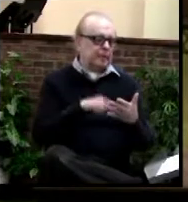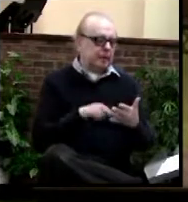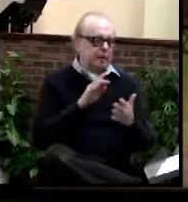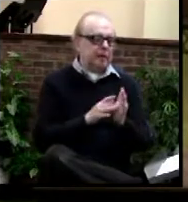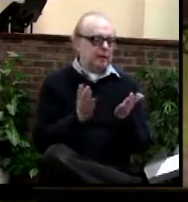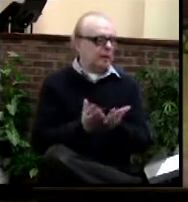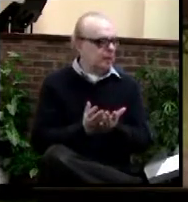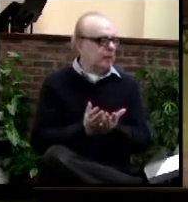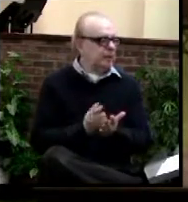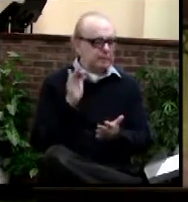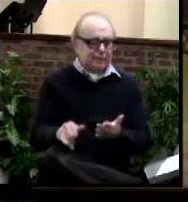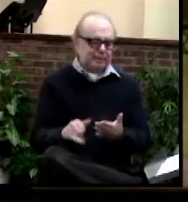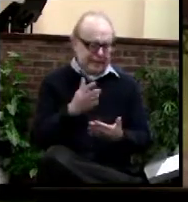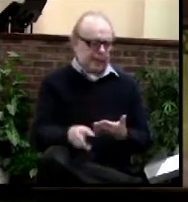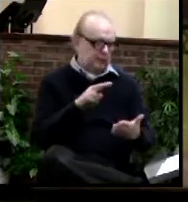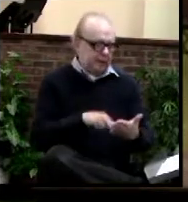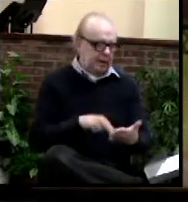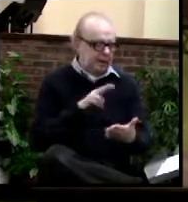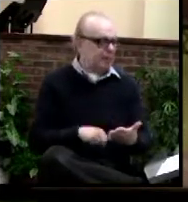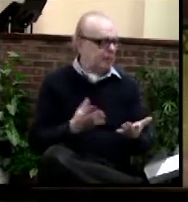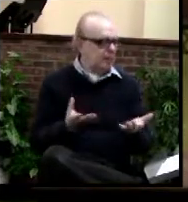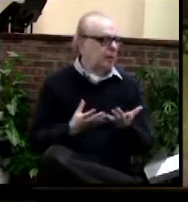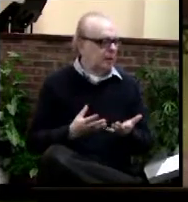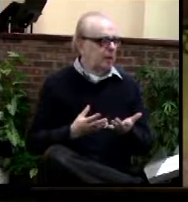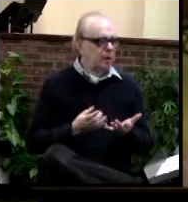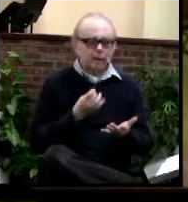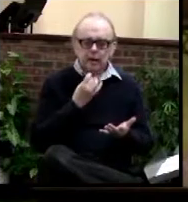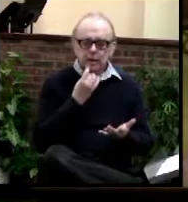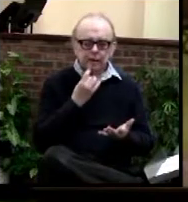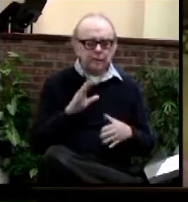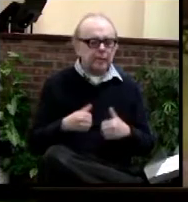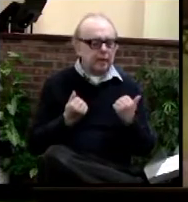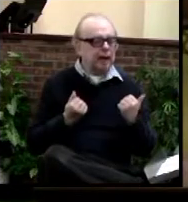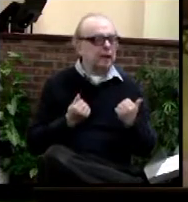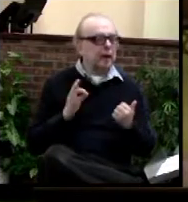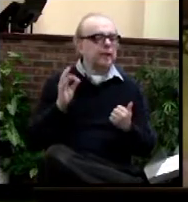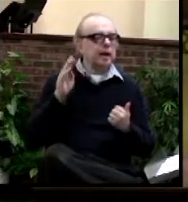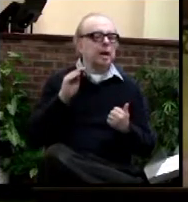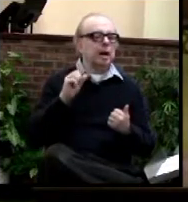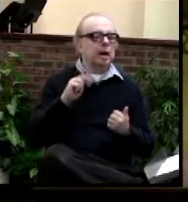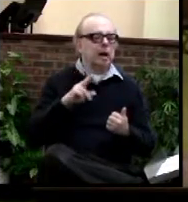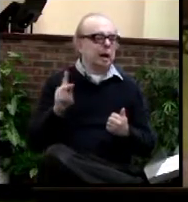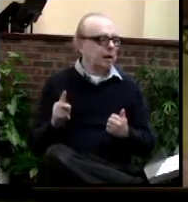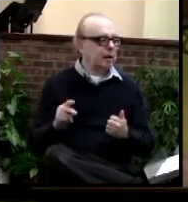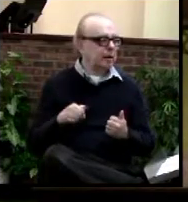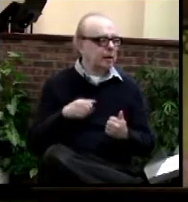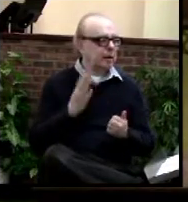just got to stay there. I want to lead the life of a monk. May I say to you, God doesn't want you to live the life